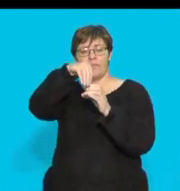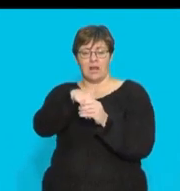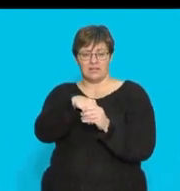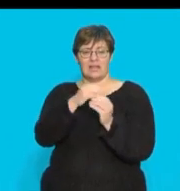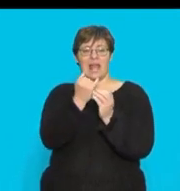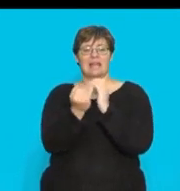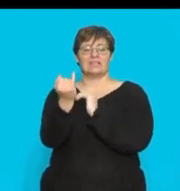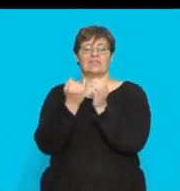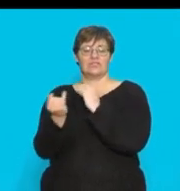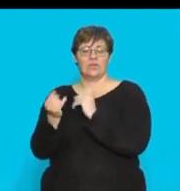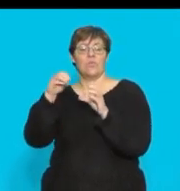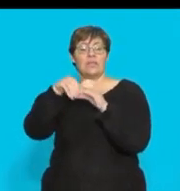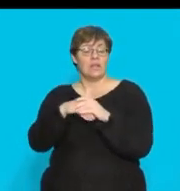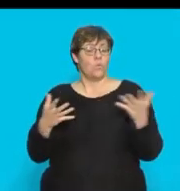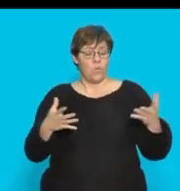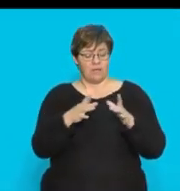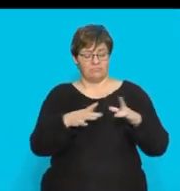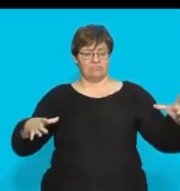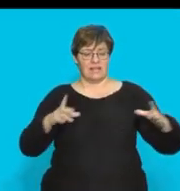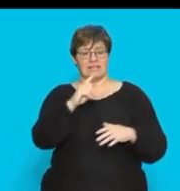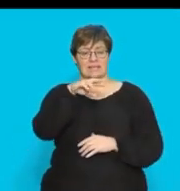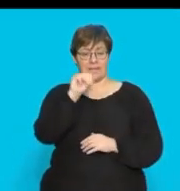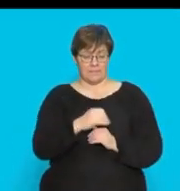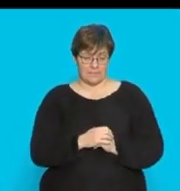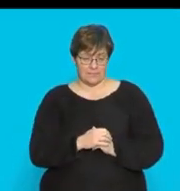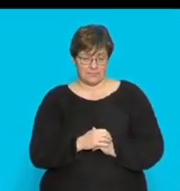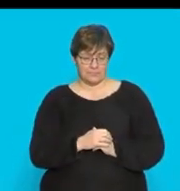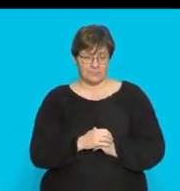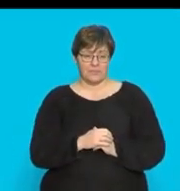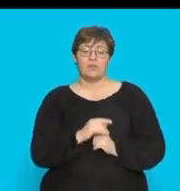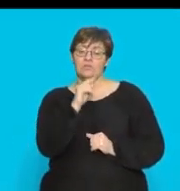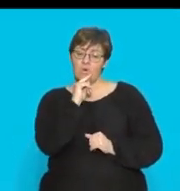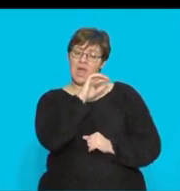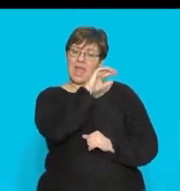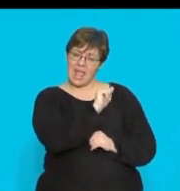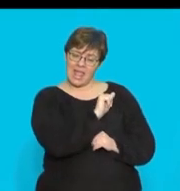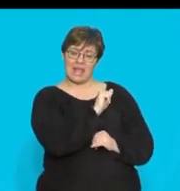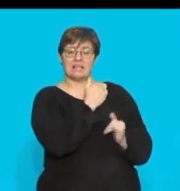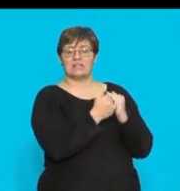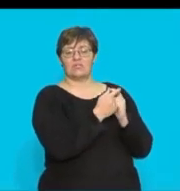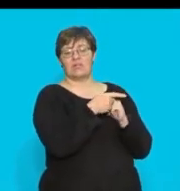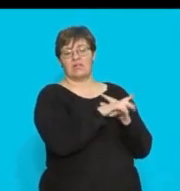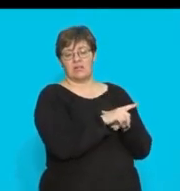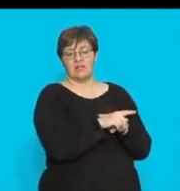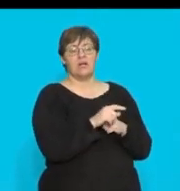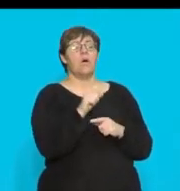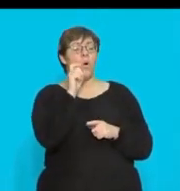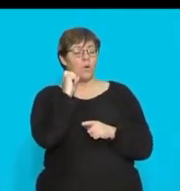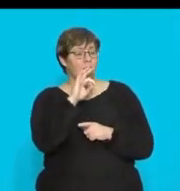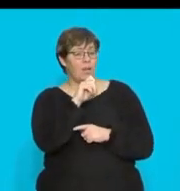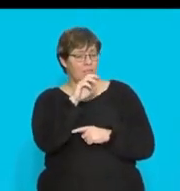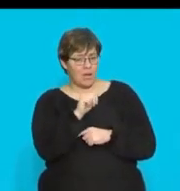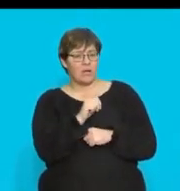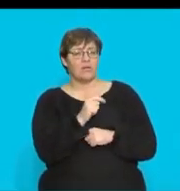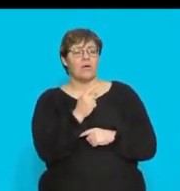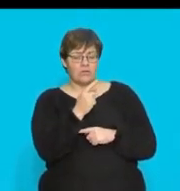bulbs individually in dams. Right, so what happens is asexual reproduction. The older